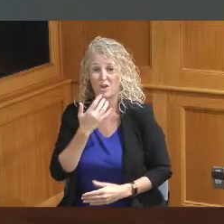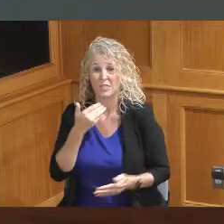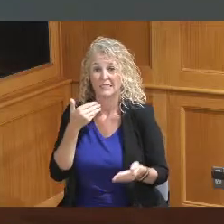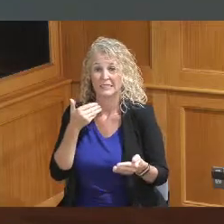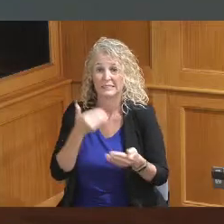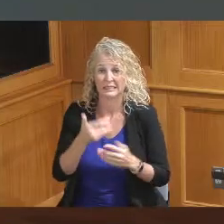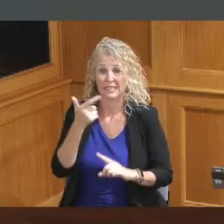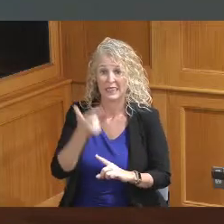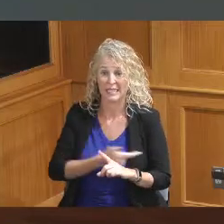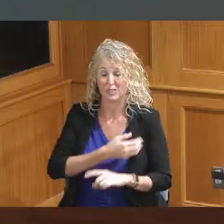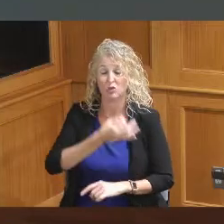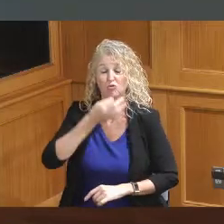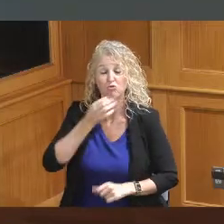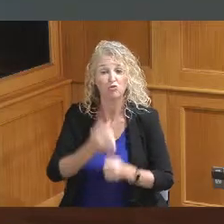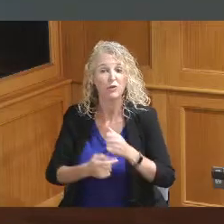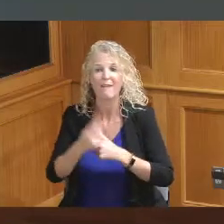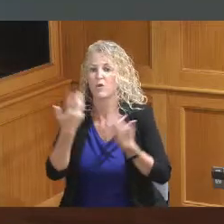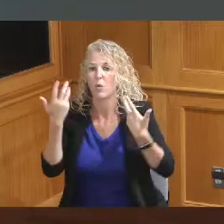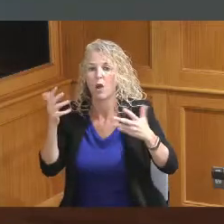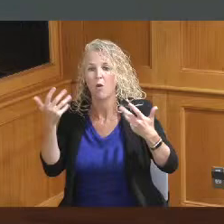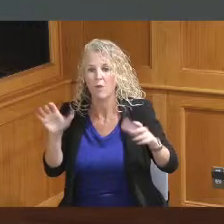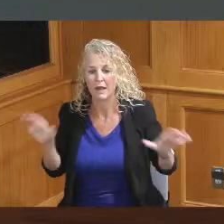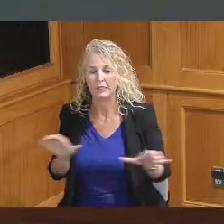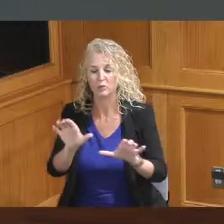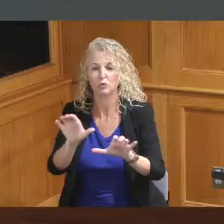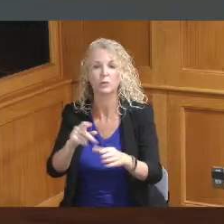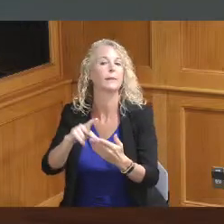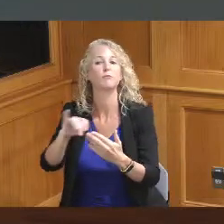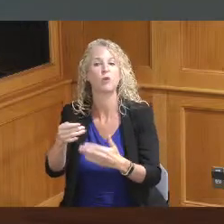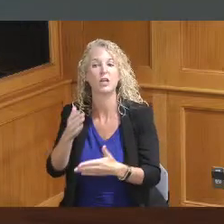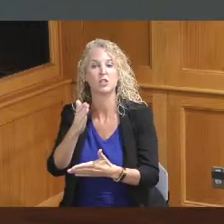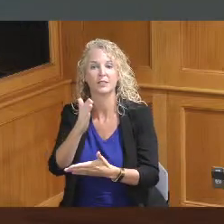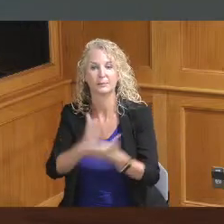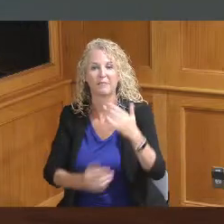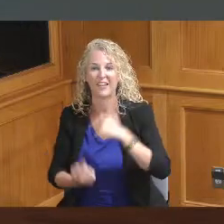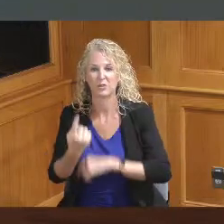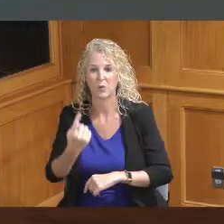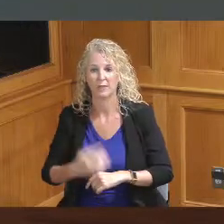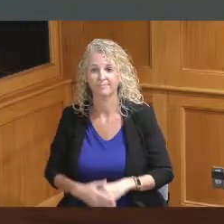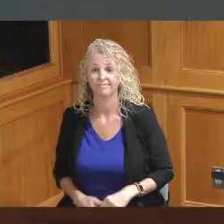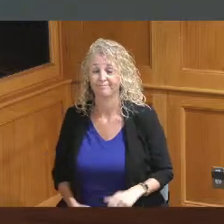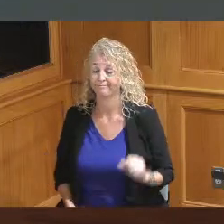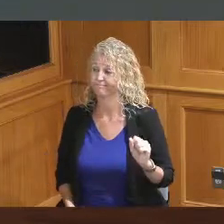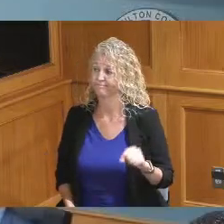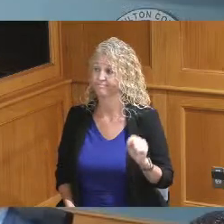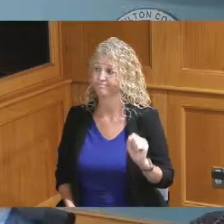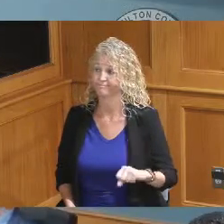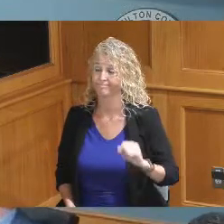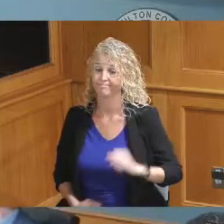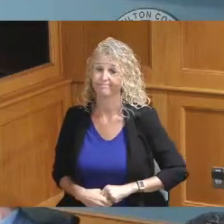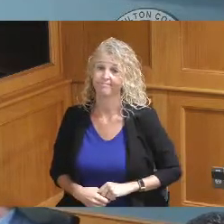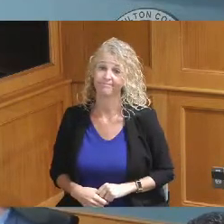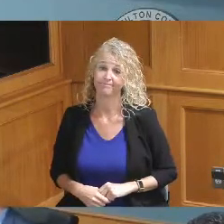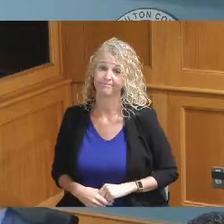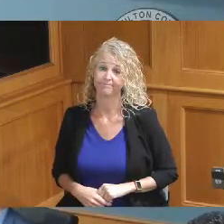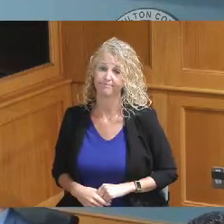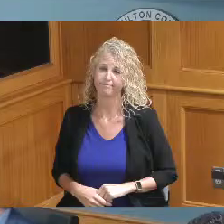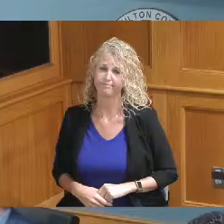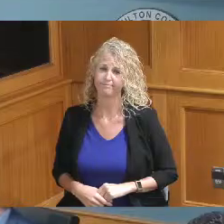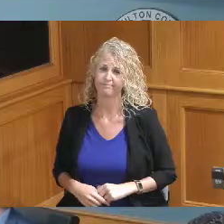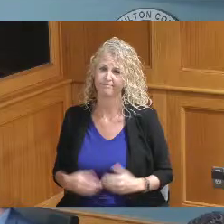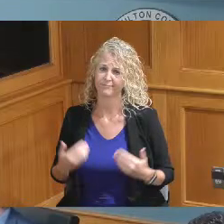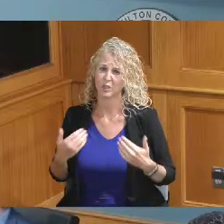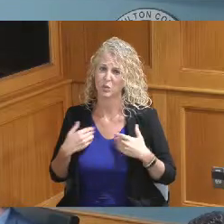lease and everyone be moving forward with all of the Phase 1 renovation projects. Yeah, we, unfortunately, do we get a copy